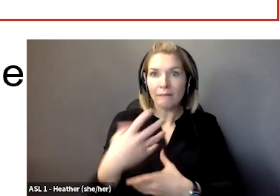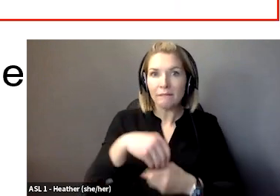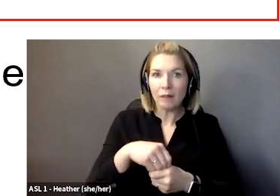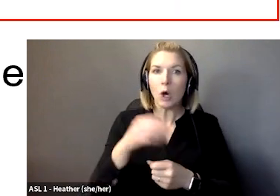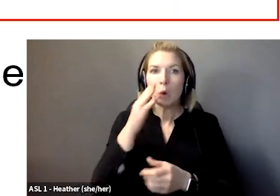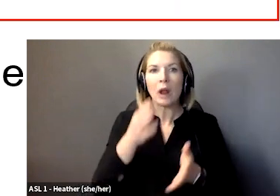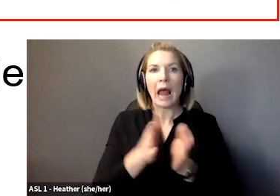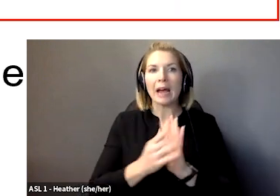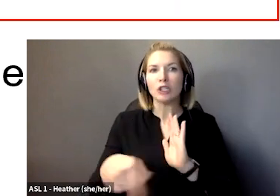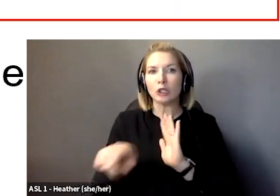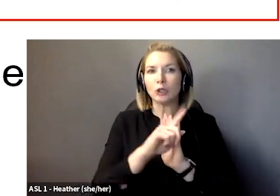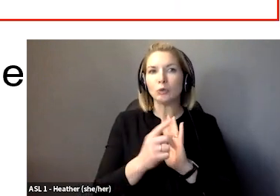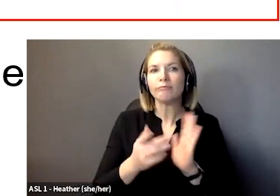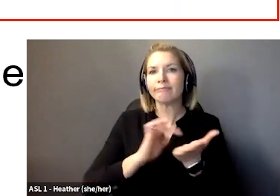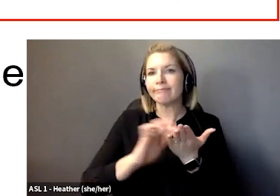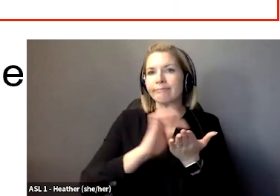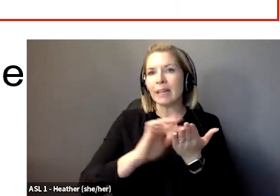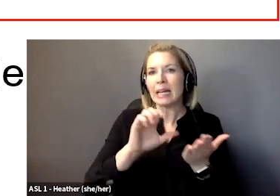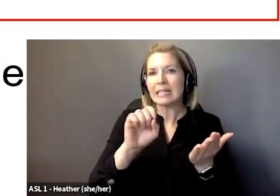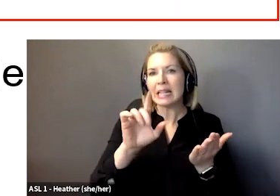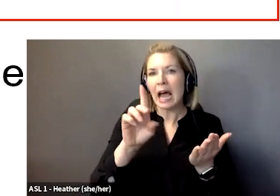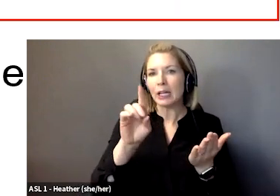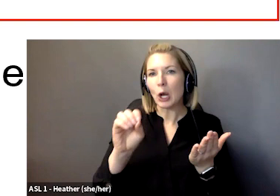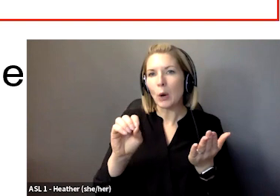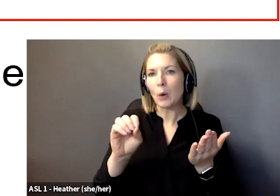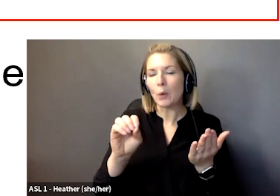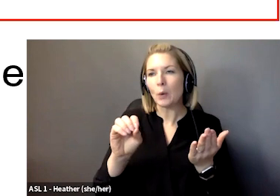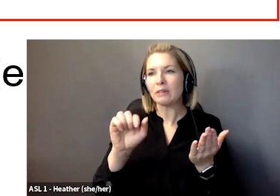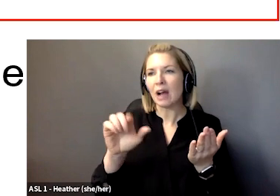to slido.com. And that's spelled